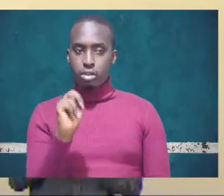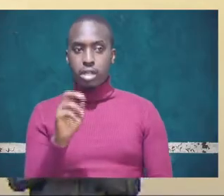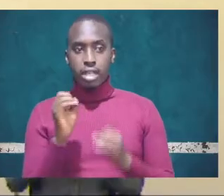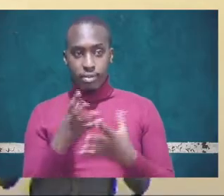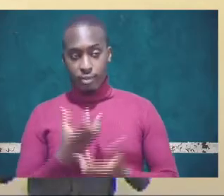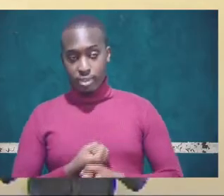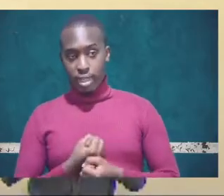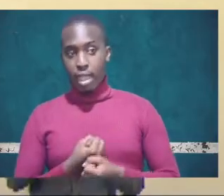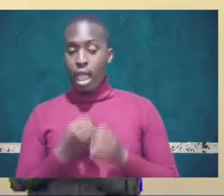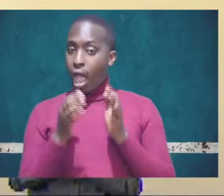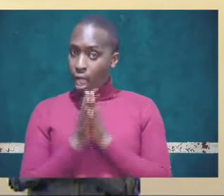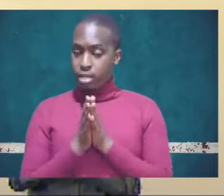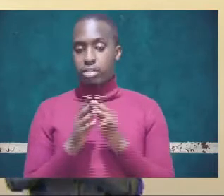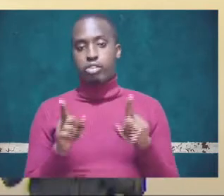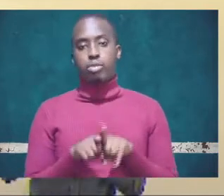have the word also conjunction.